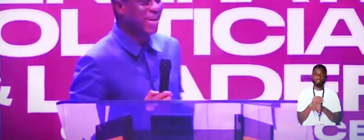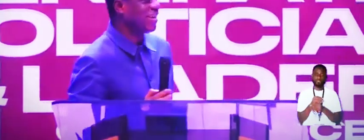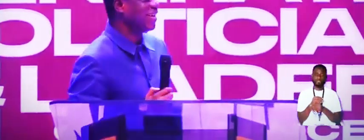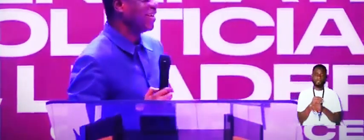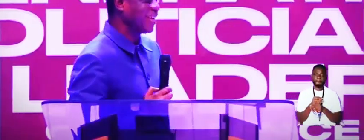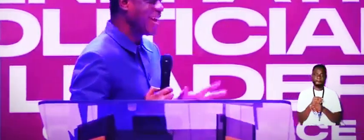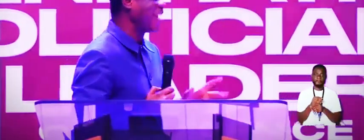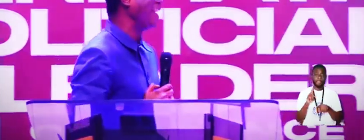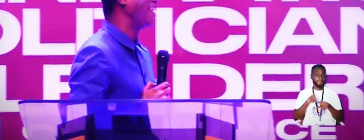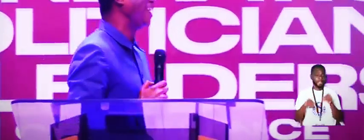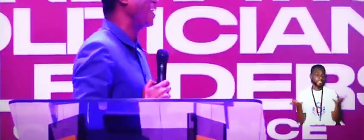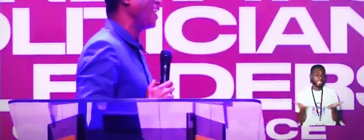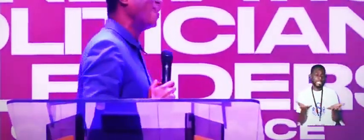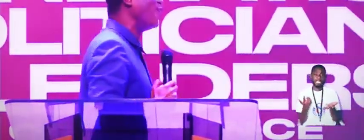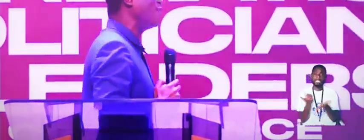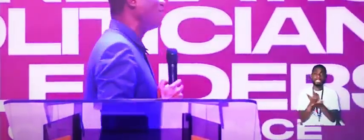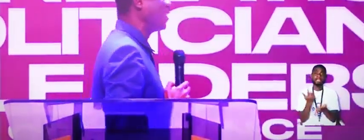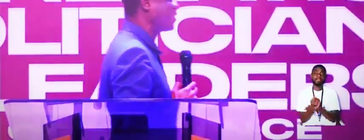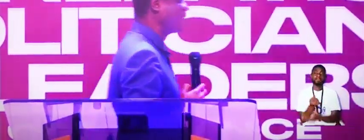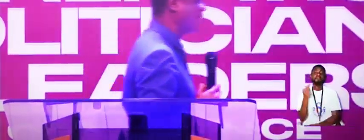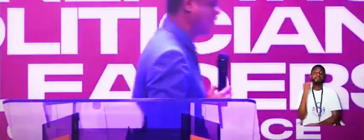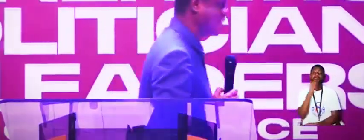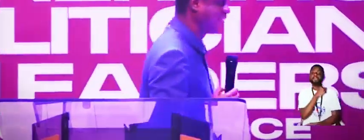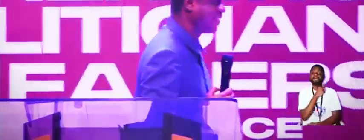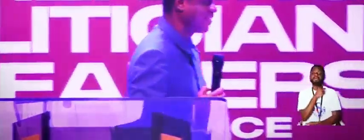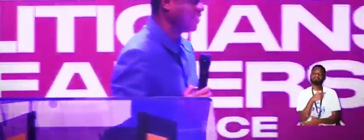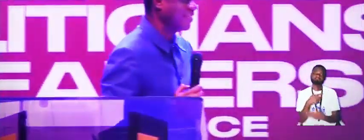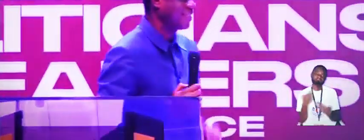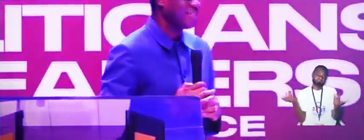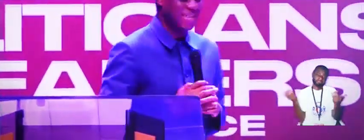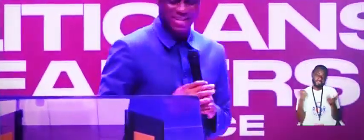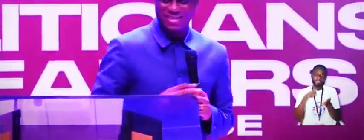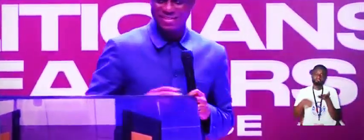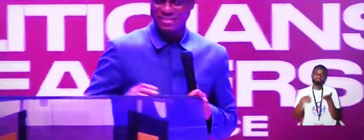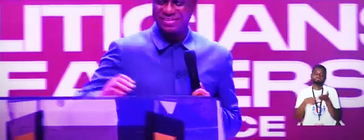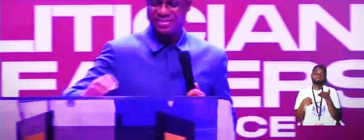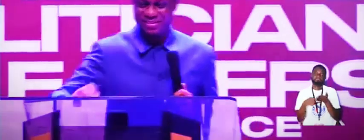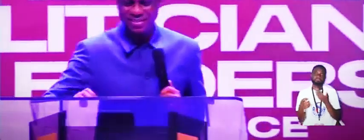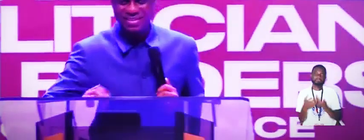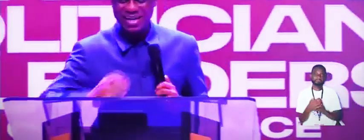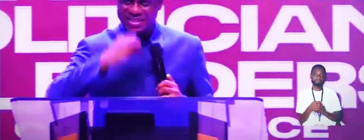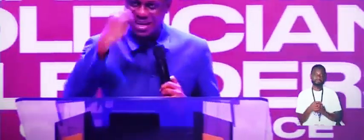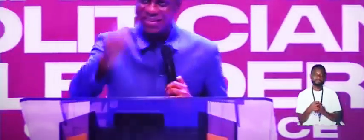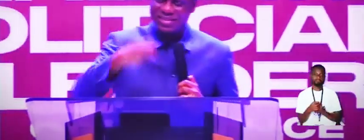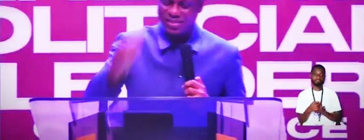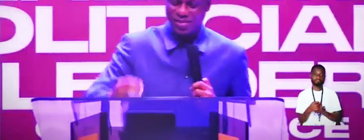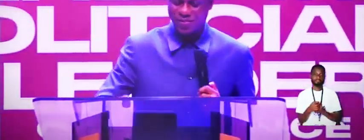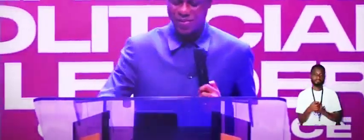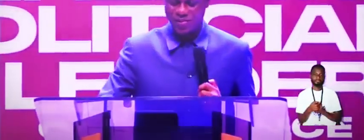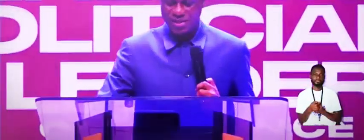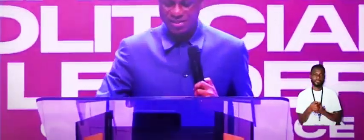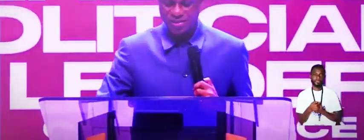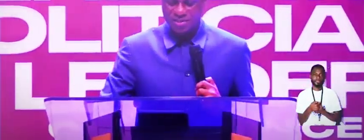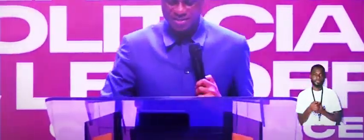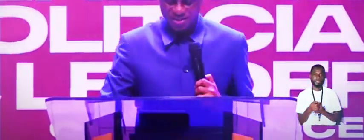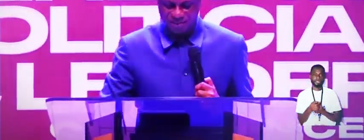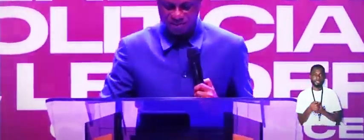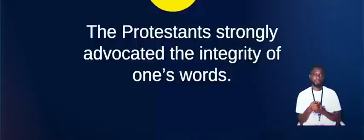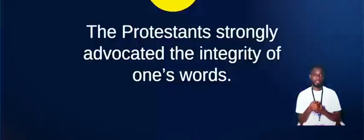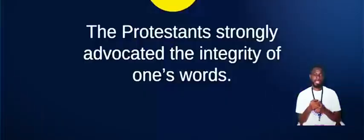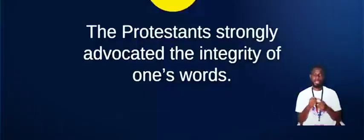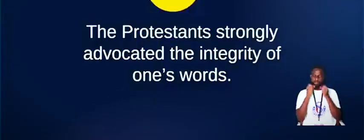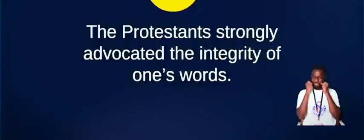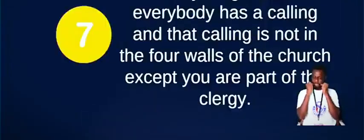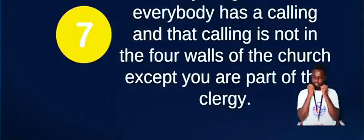But here, lying can always be excused. Yeah. The integrity of your word. Number